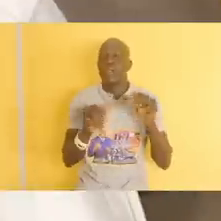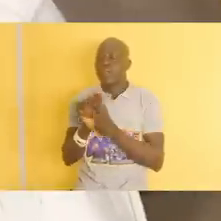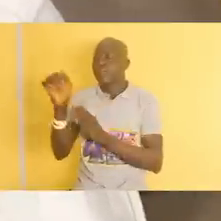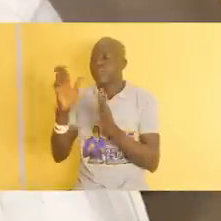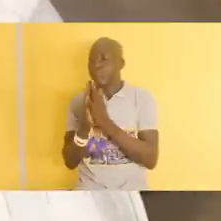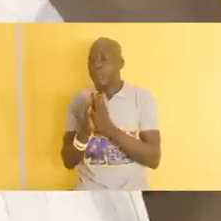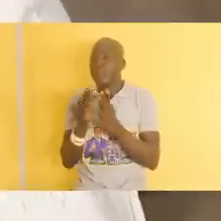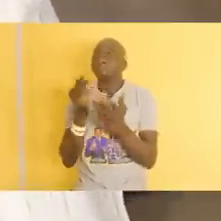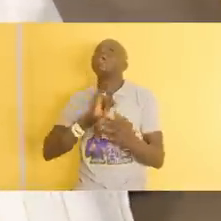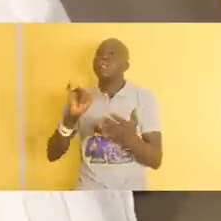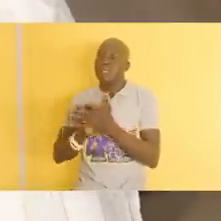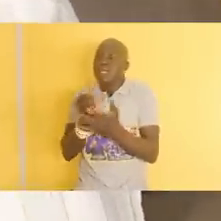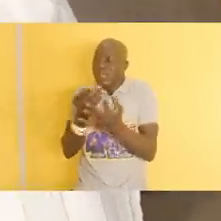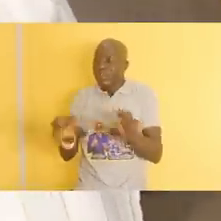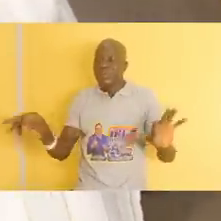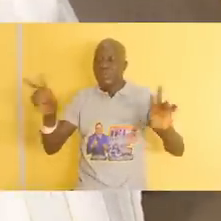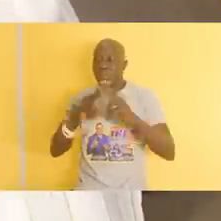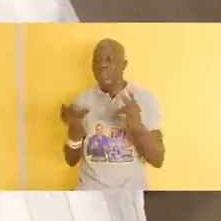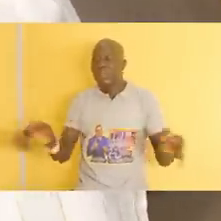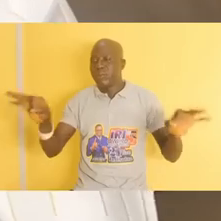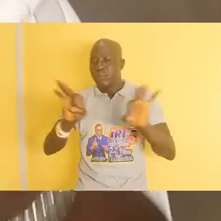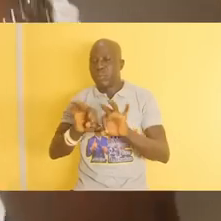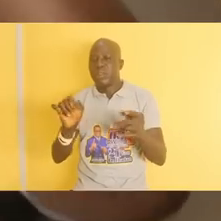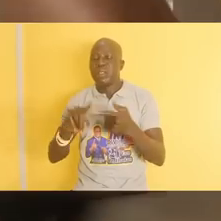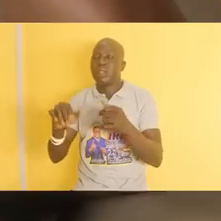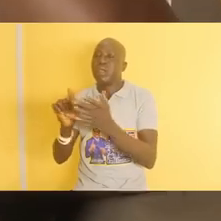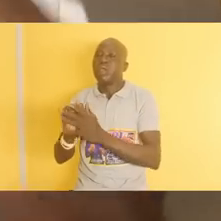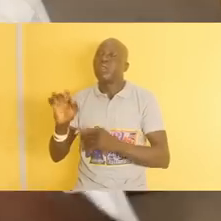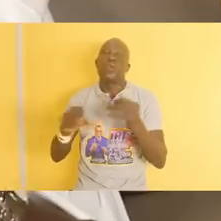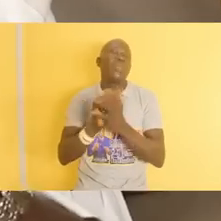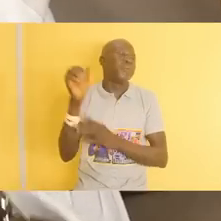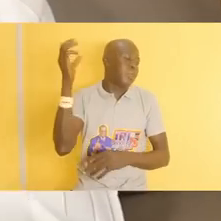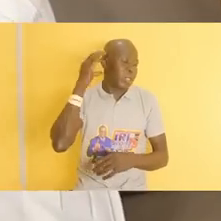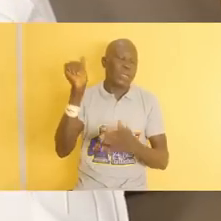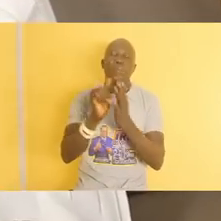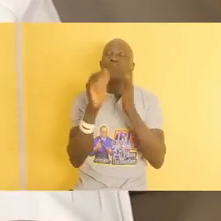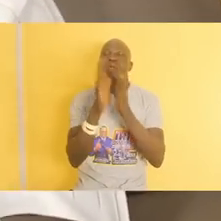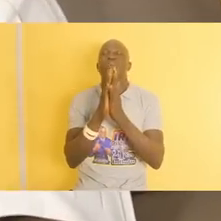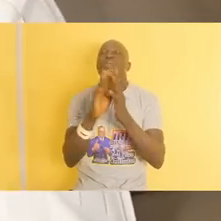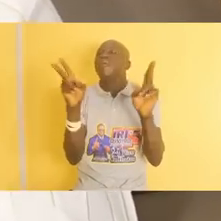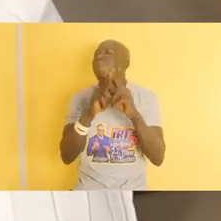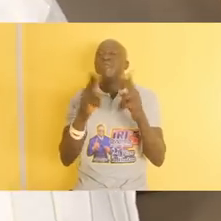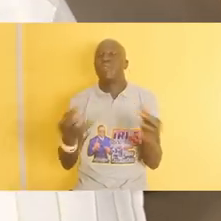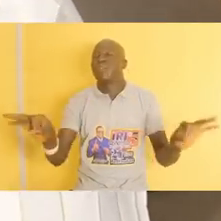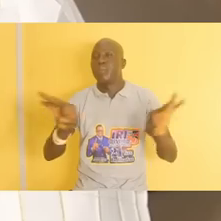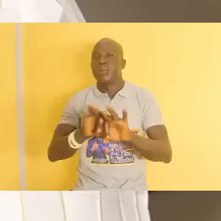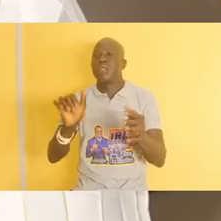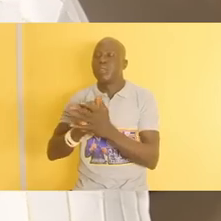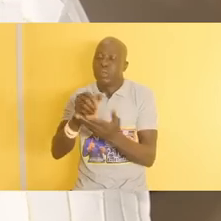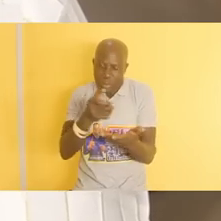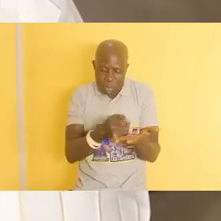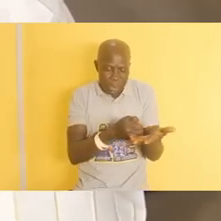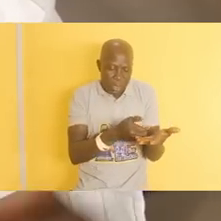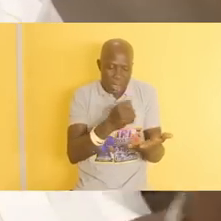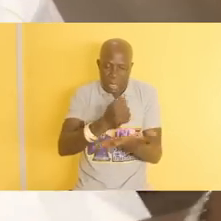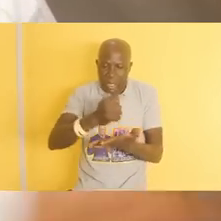have prayed a prayer that is very important. You have prayer point to say pataki. If you have a prayer point that is very important, type amen.